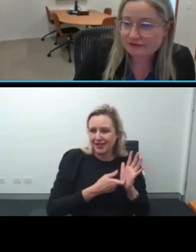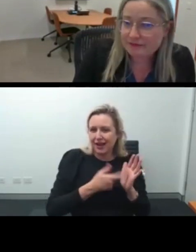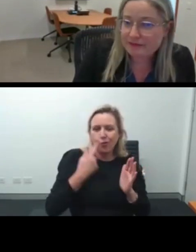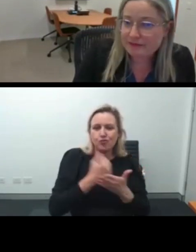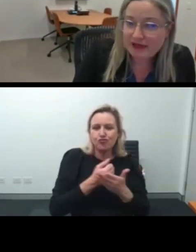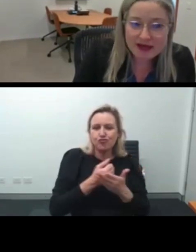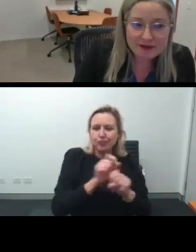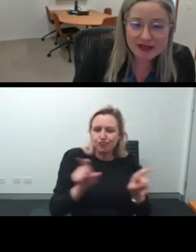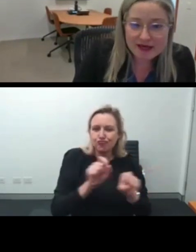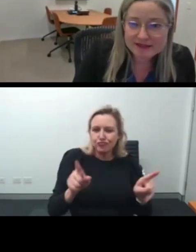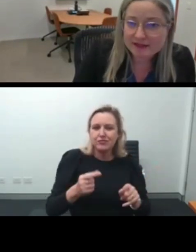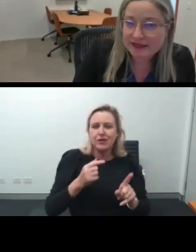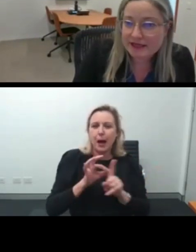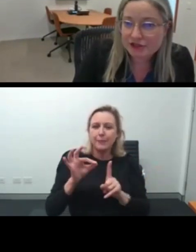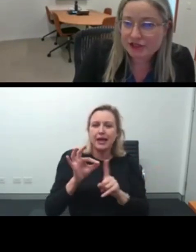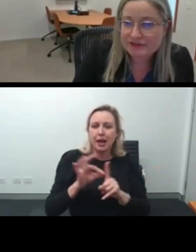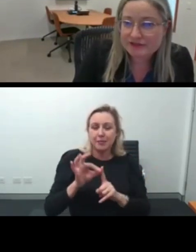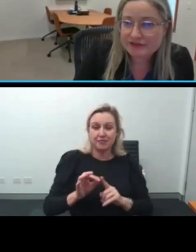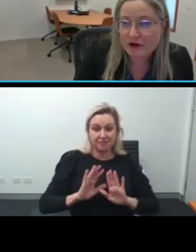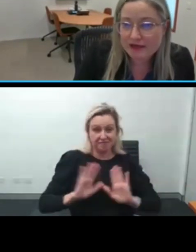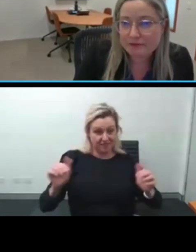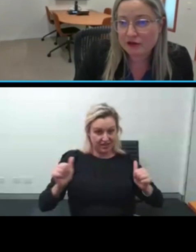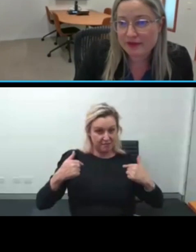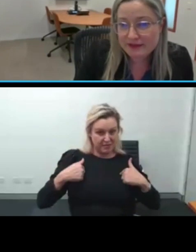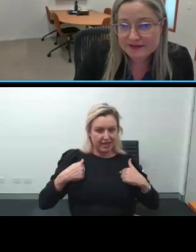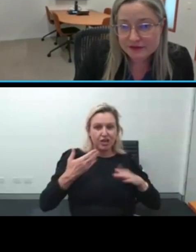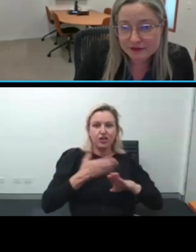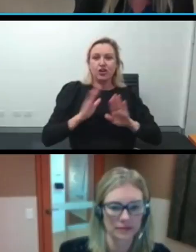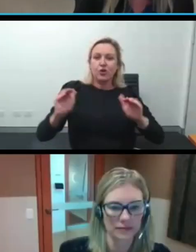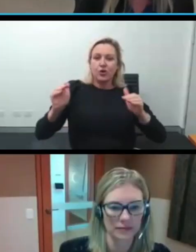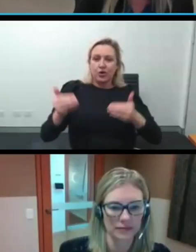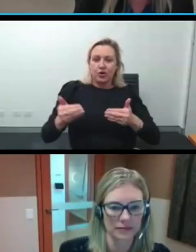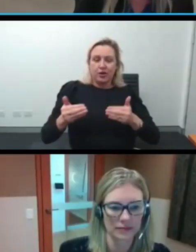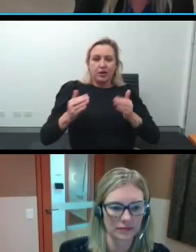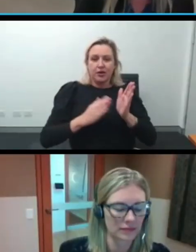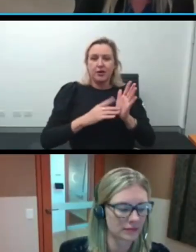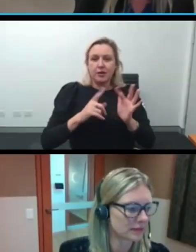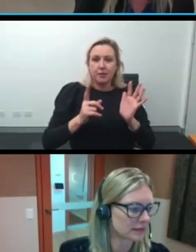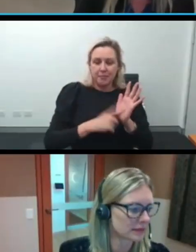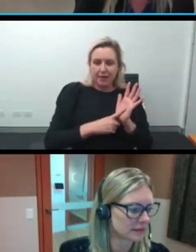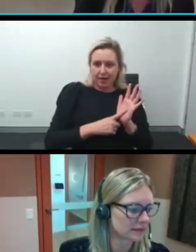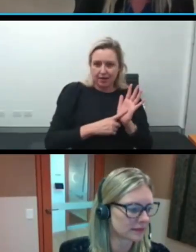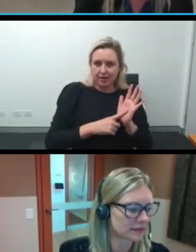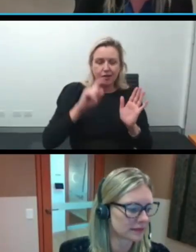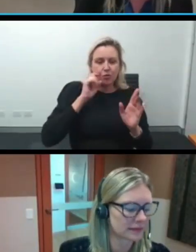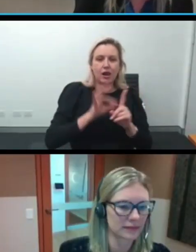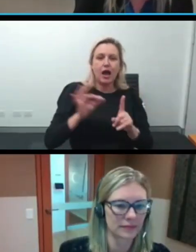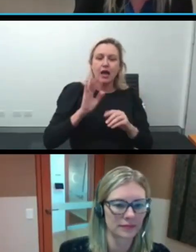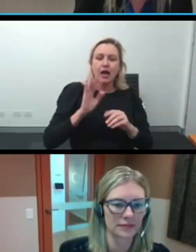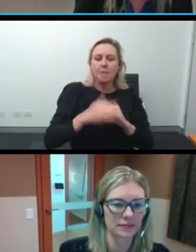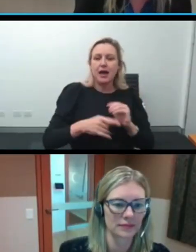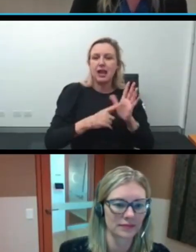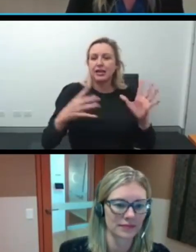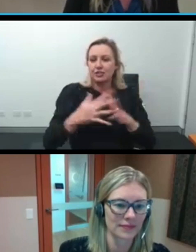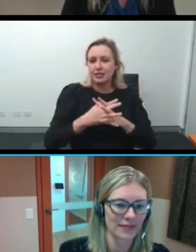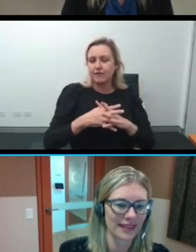Okay, so that's all from me. And next I'd like to introduce my colleague Mel Metz, who will be providing an update today on legislative reform.